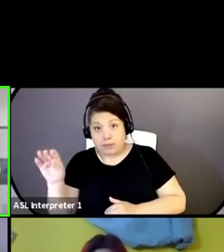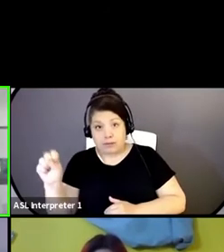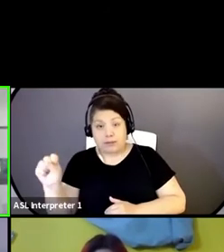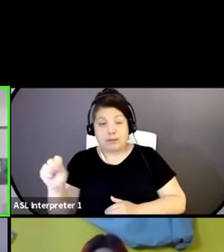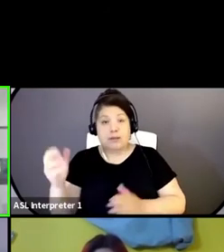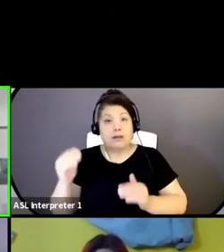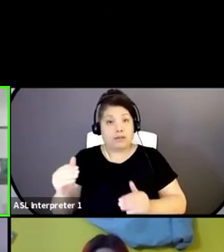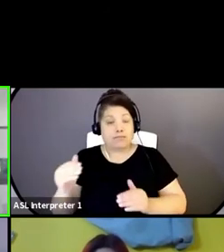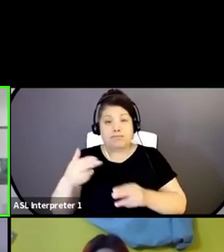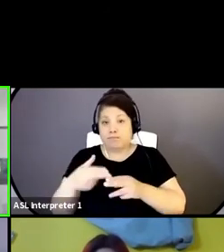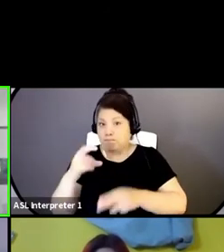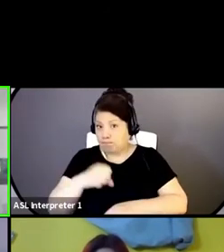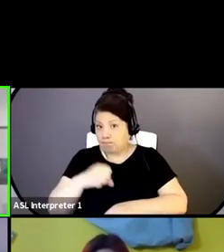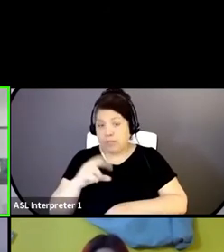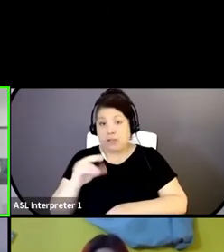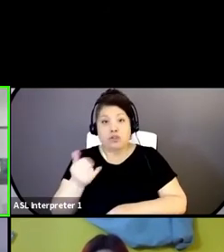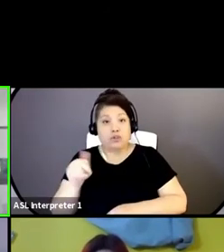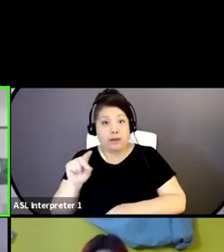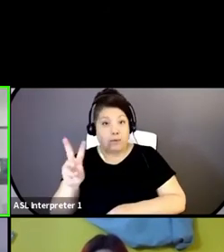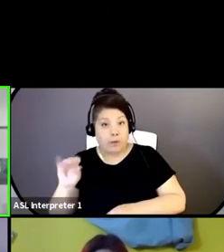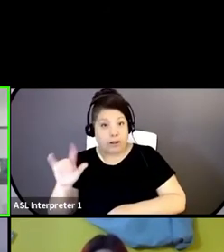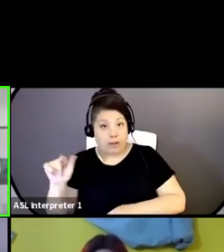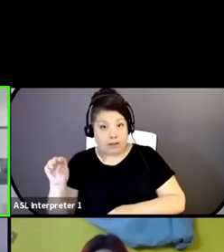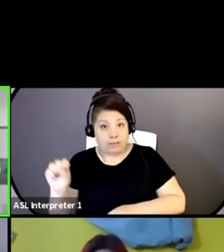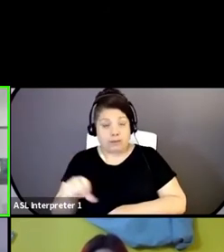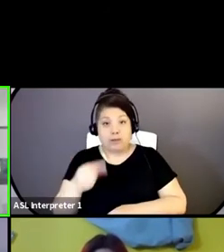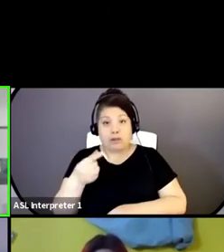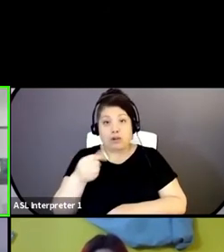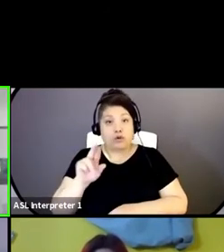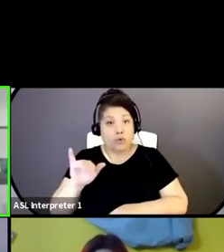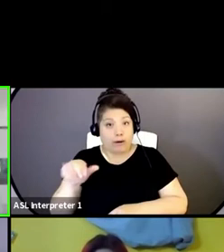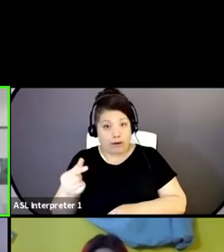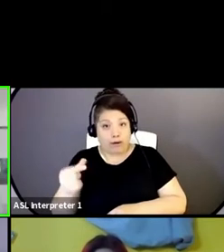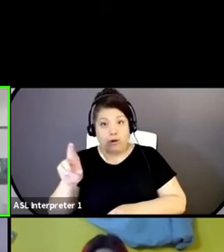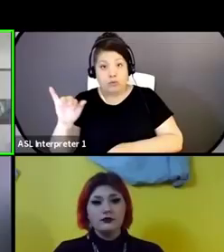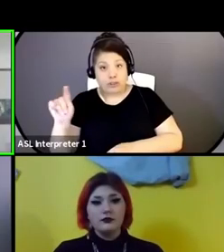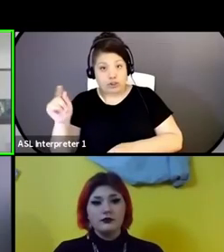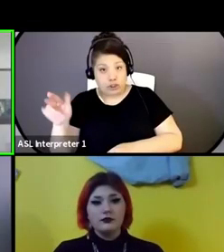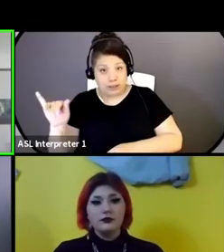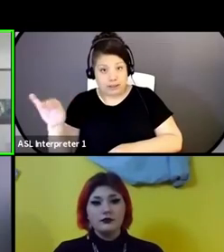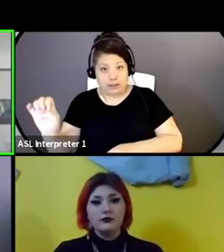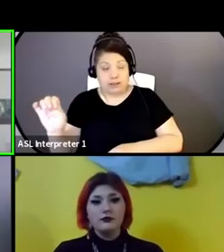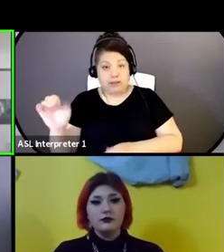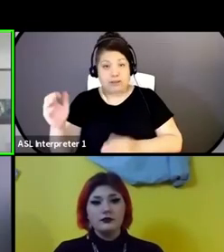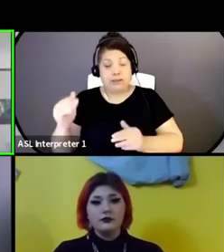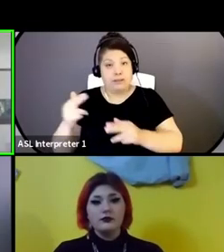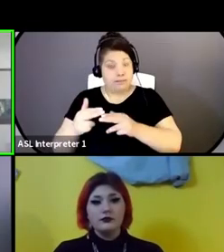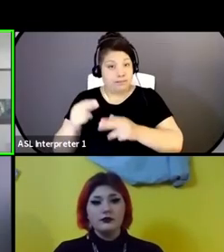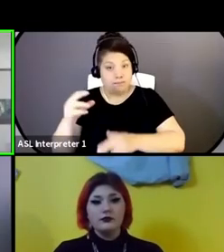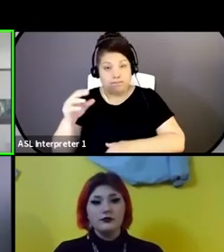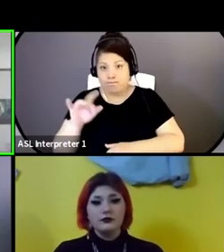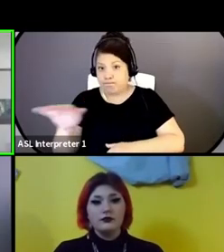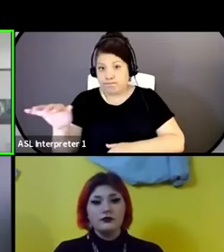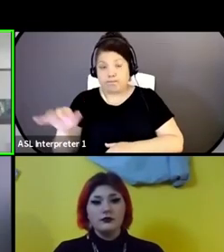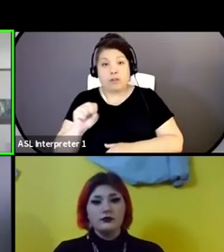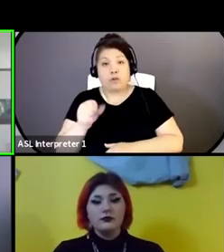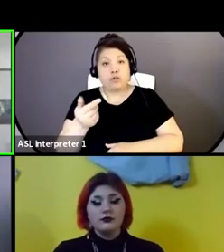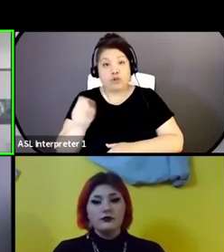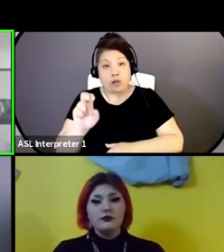Lail, Chad Williams, Greg Ritchie, Machuar Madut, Sean